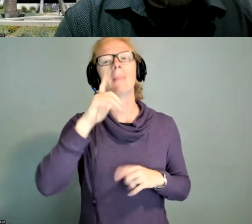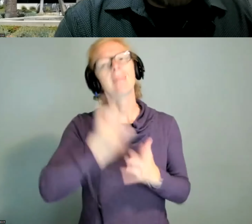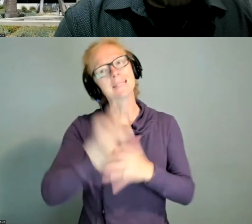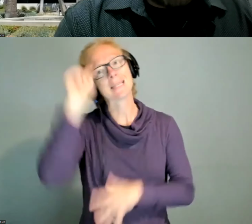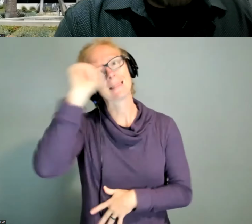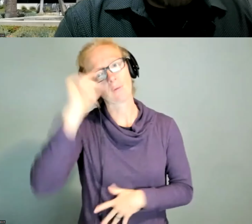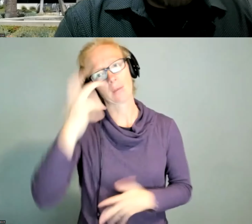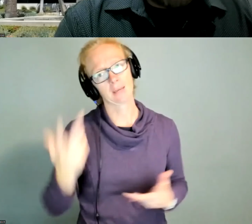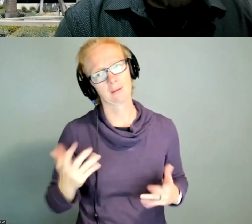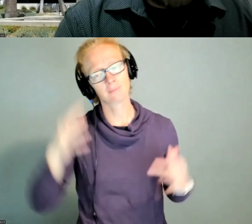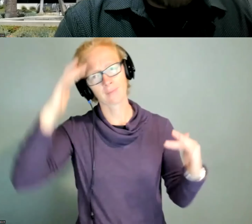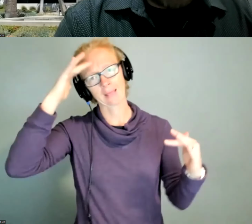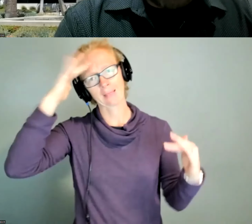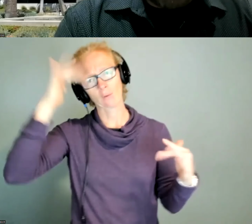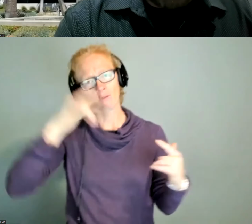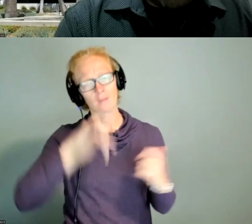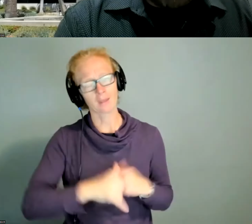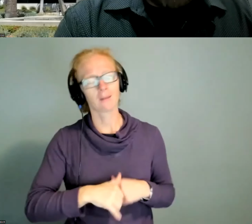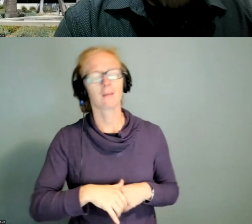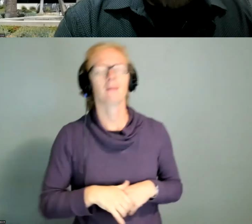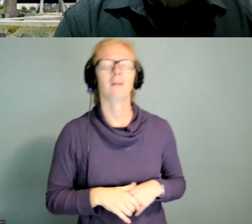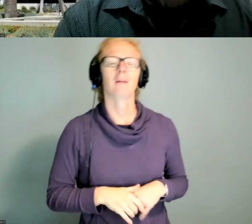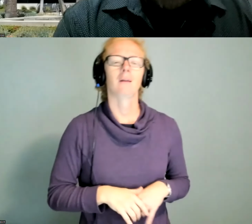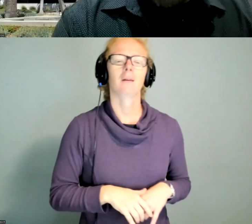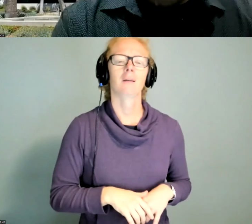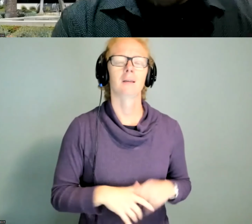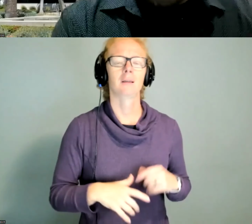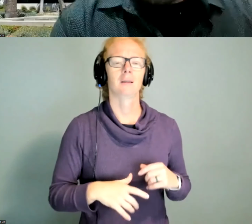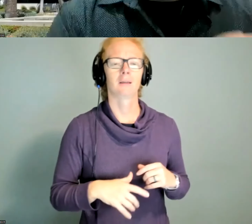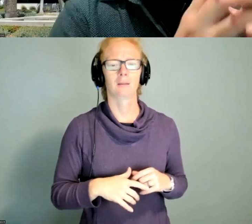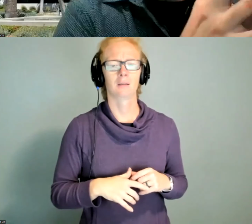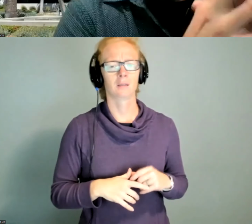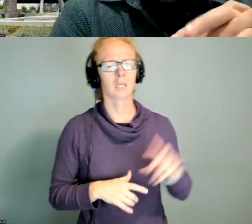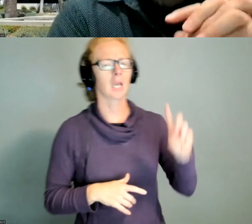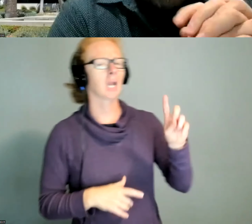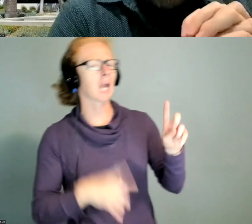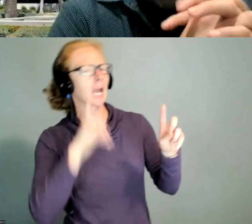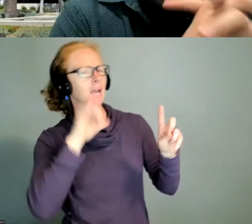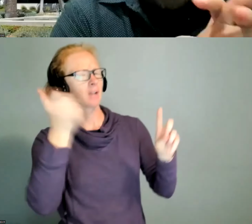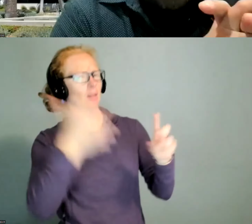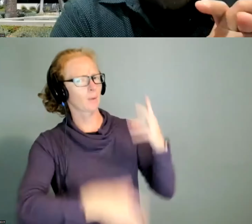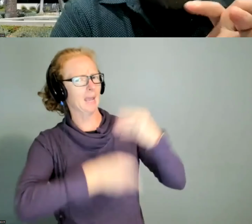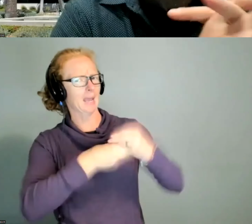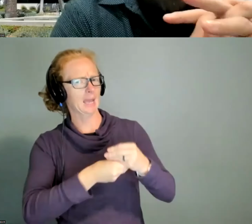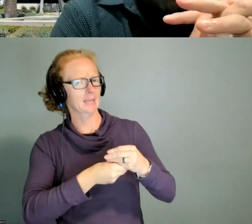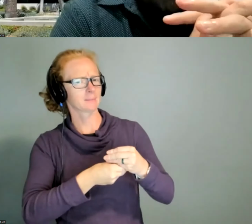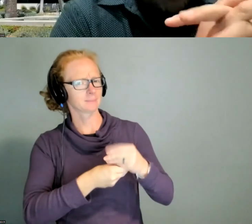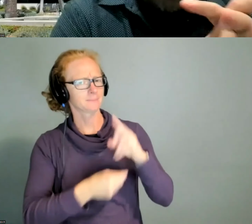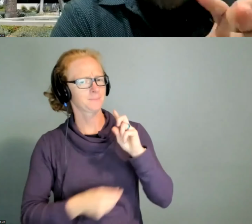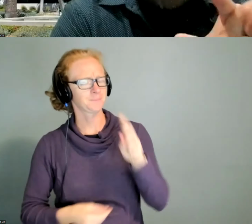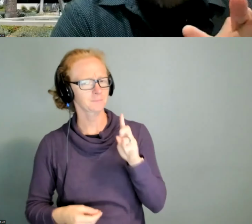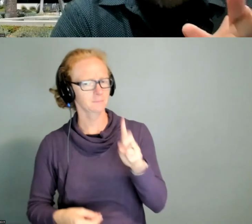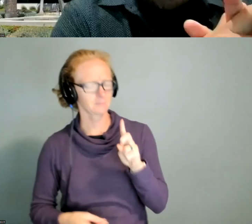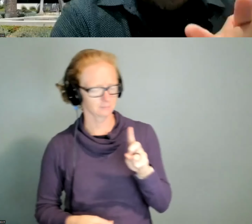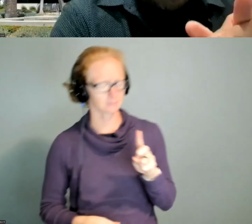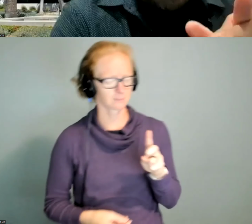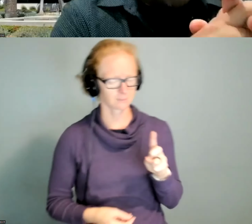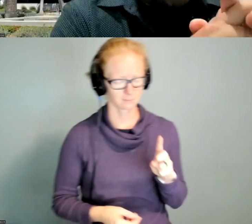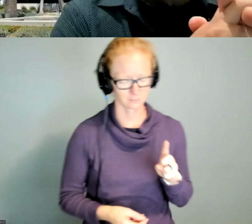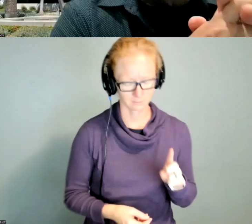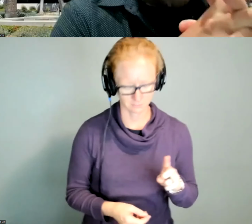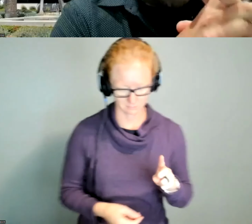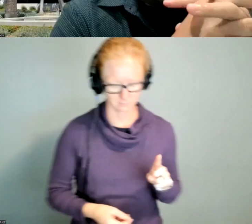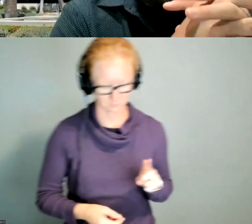one does it to make sure, to understand these things. But I mean, another thing I would add to that is that the way we're